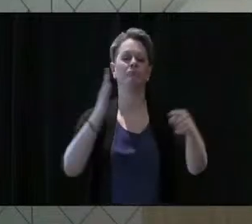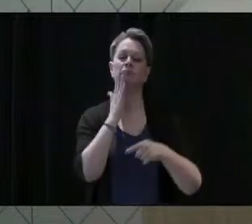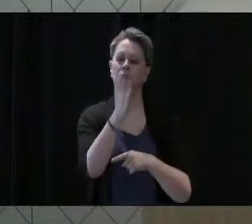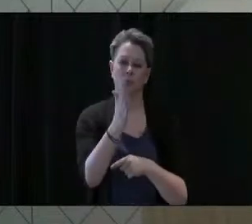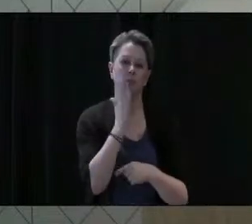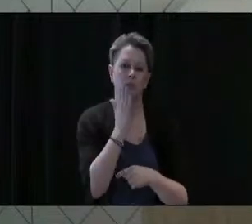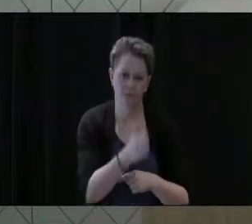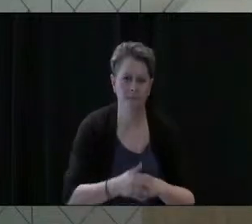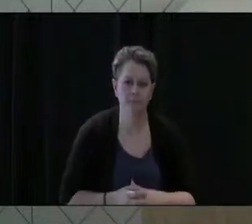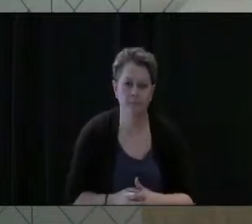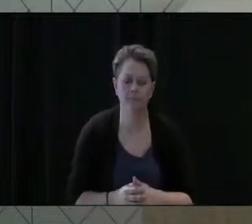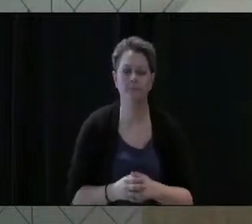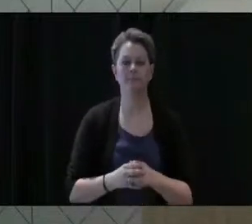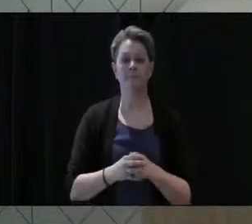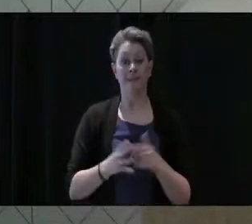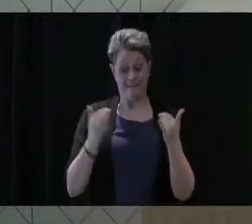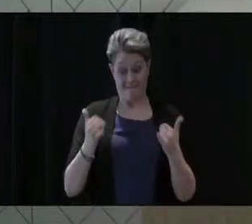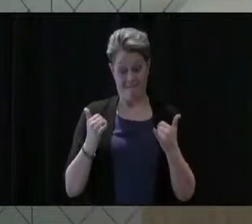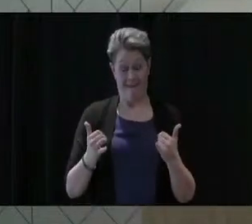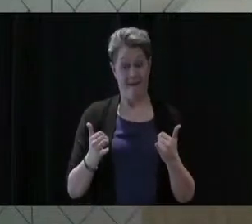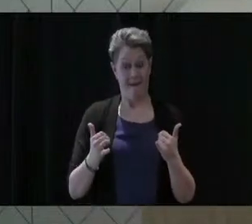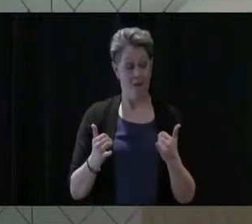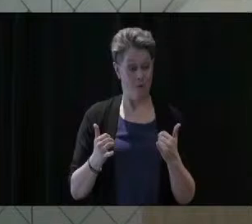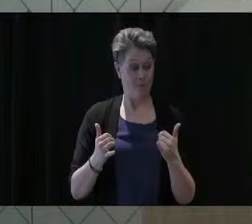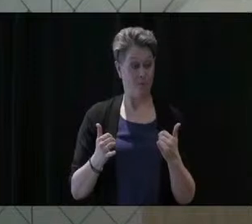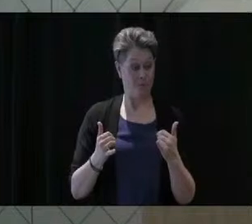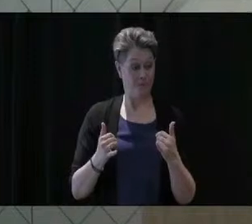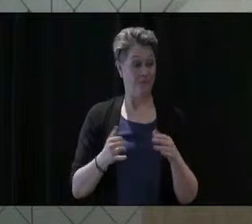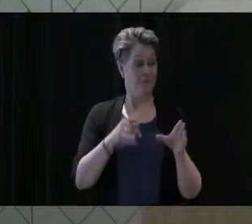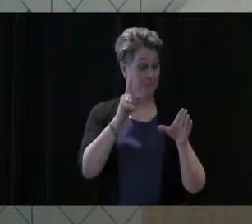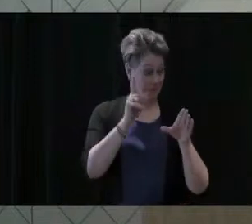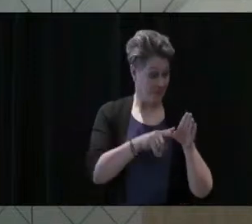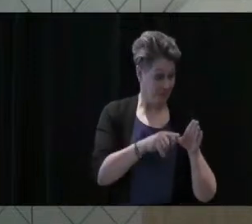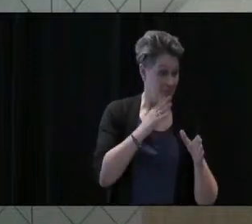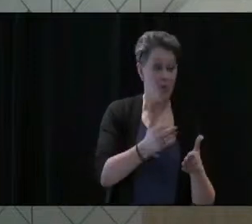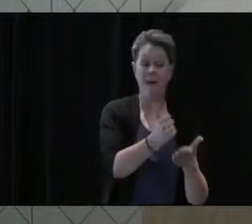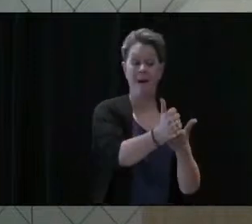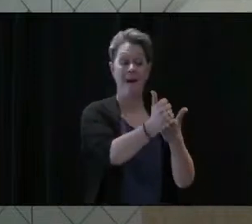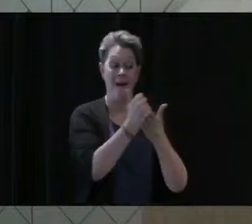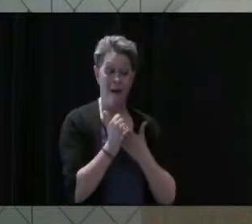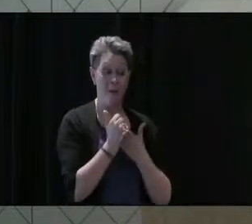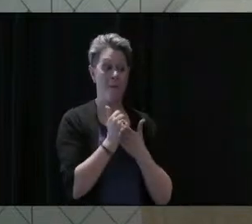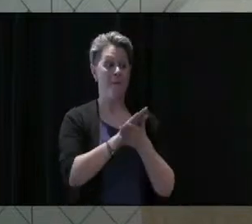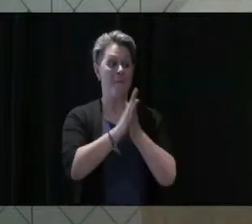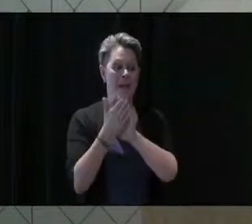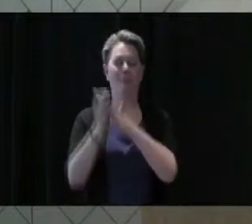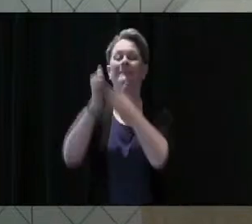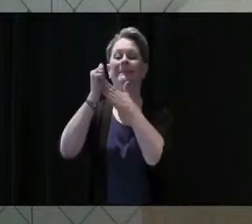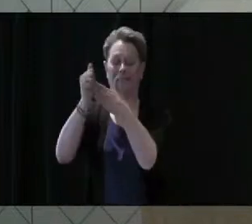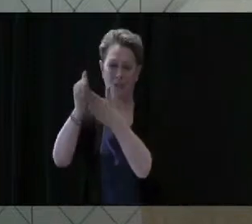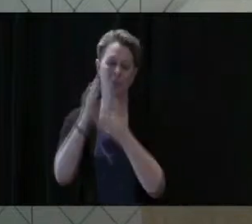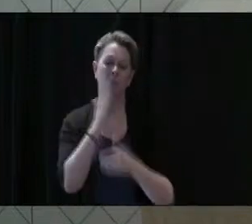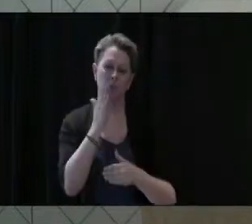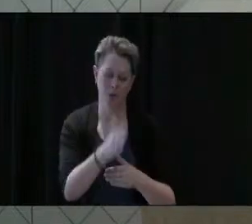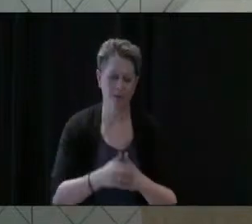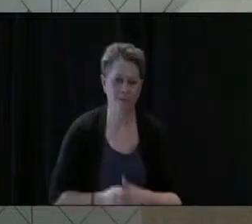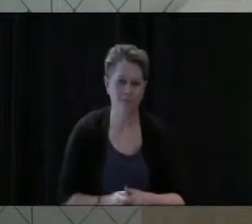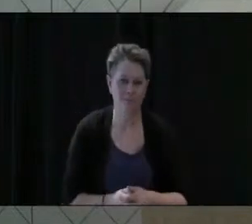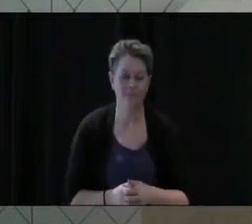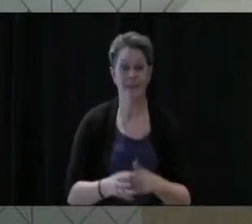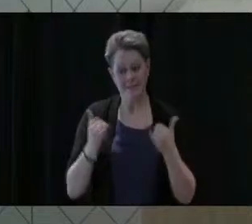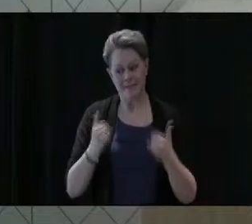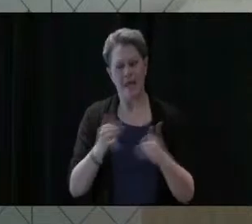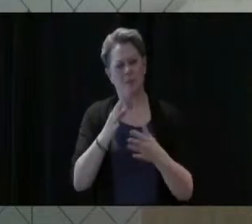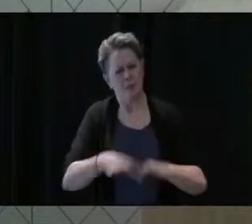facilitate this. It can also be used to incentivize the technology development and adoption that